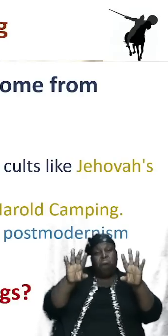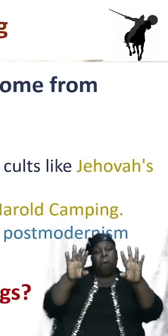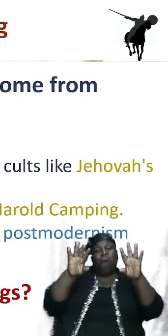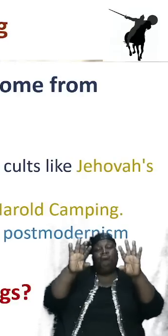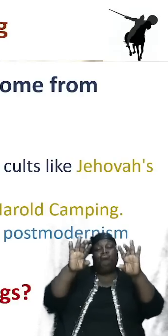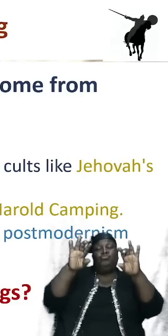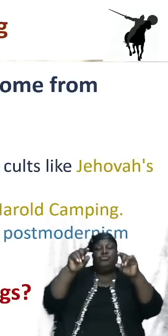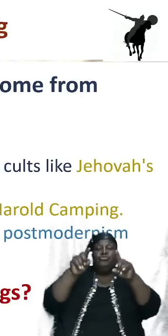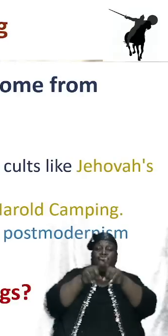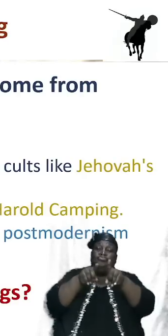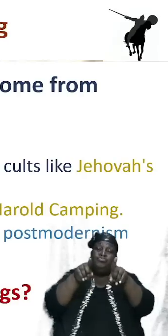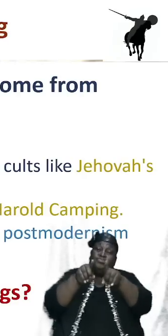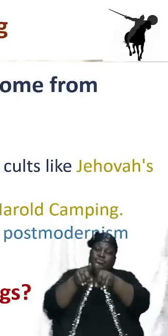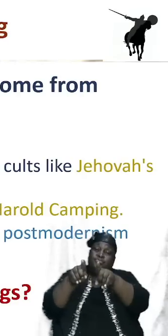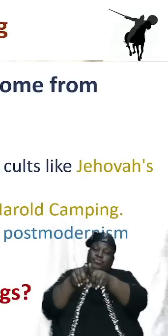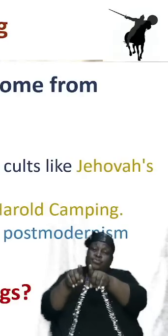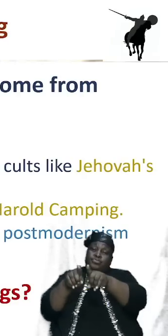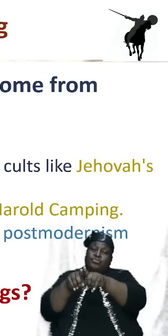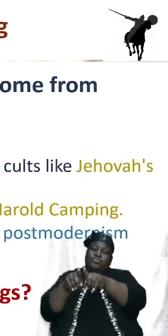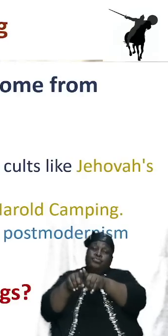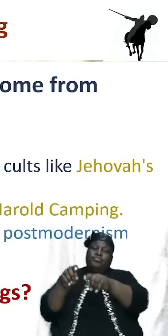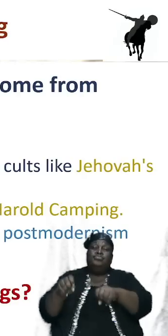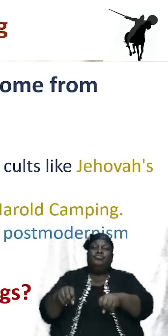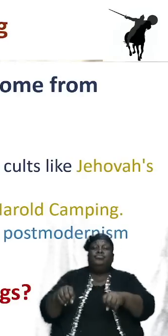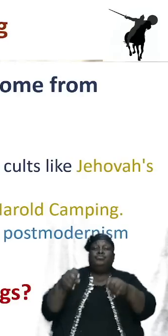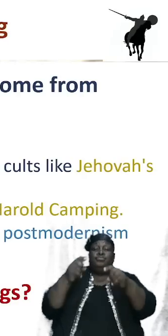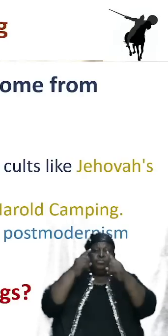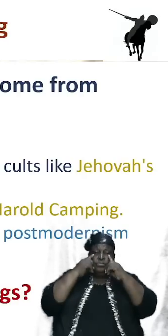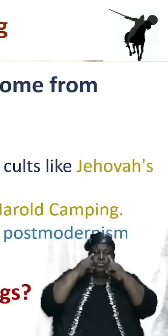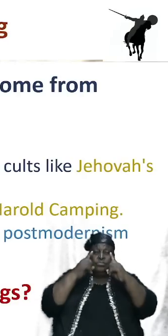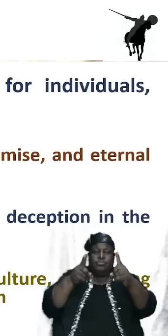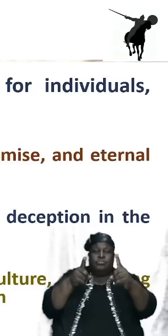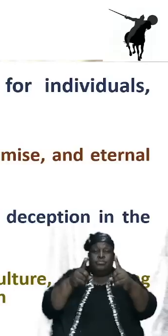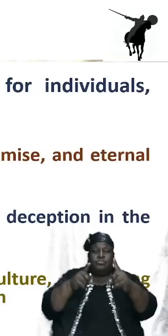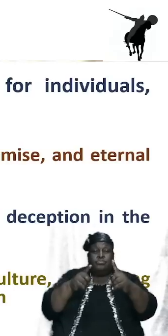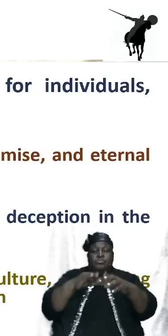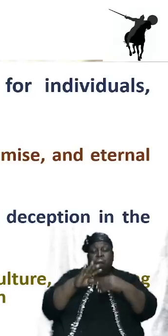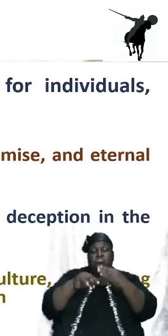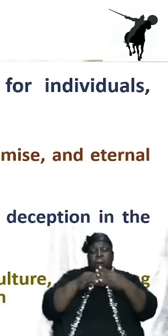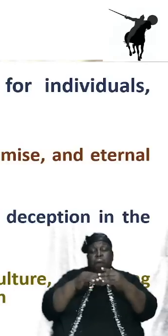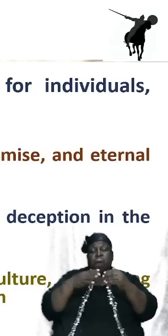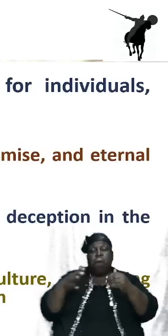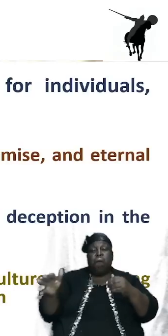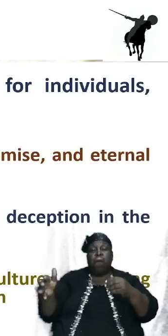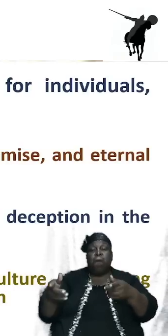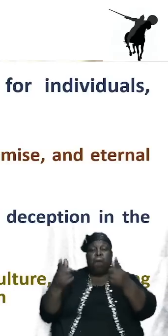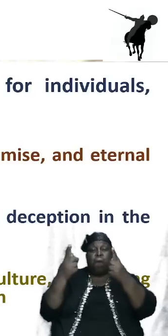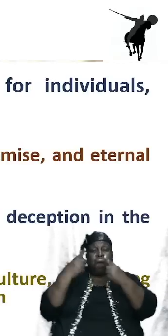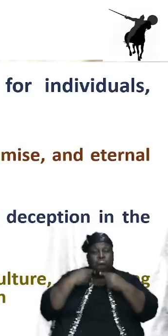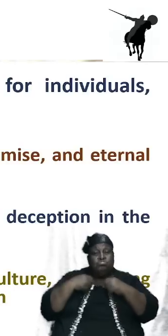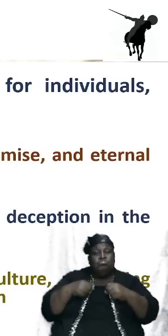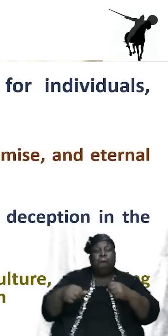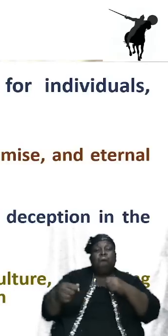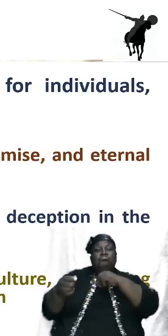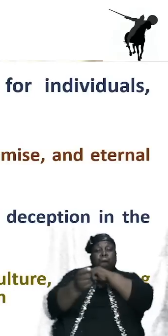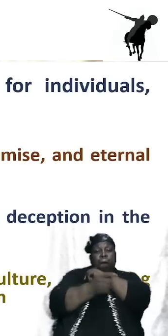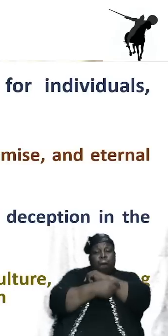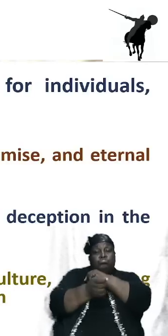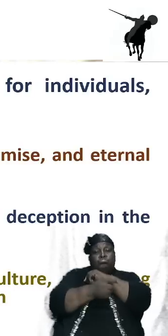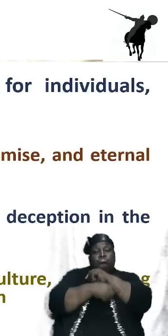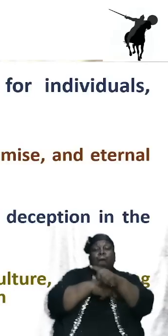postmodernism. And guess what? All of these things come with a consequence, brethren. Whenever we start to accept false